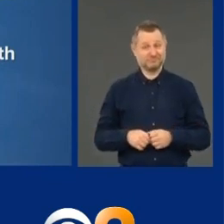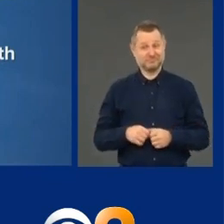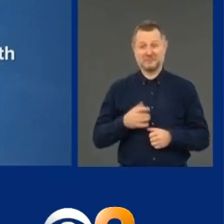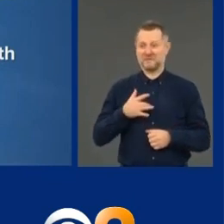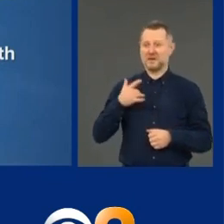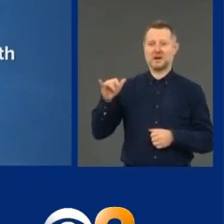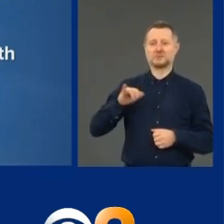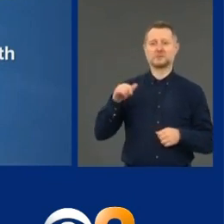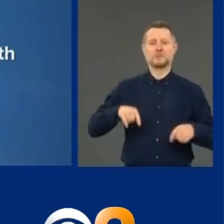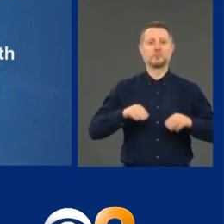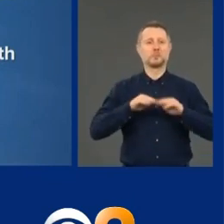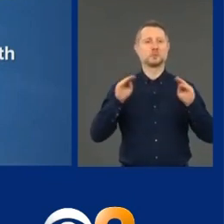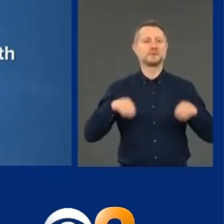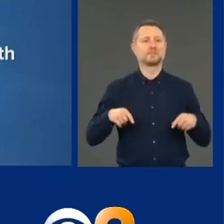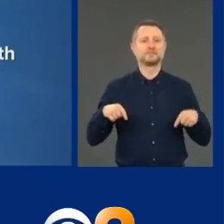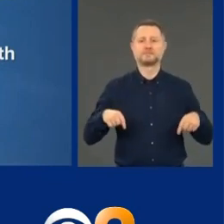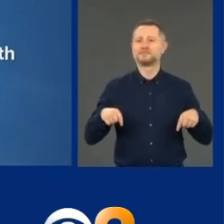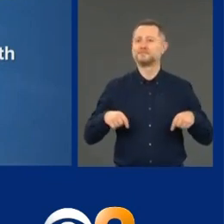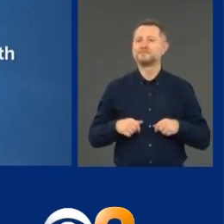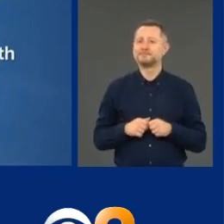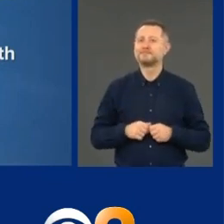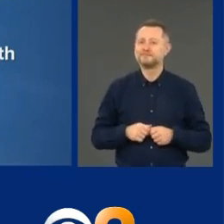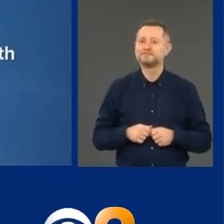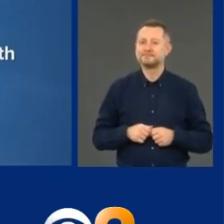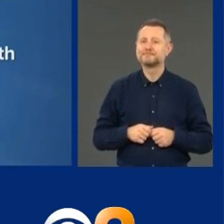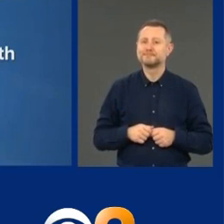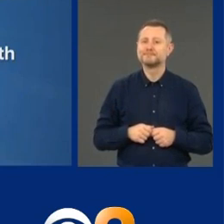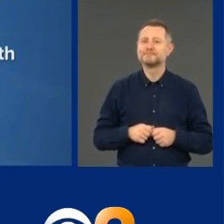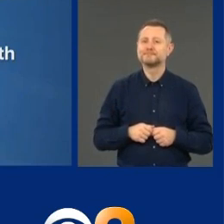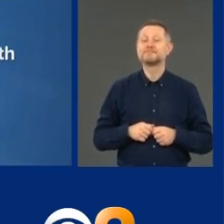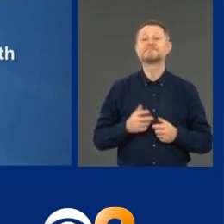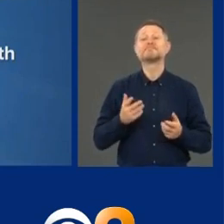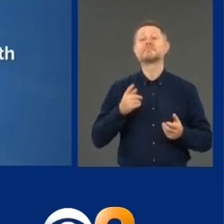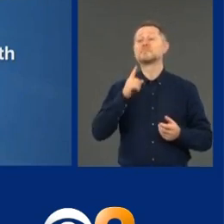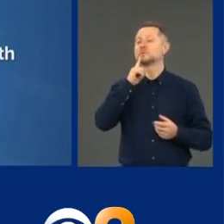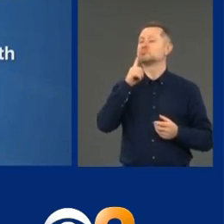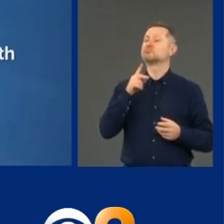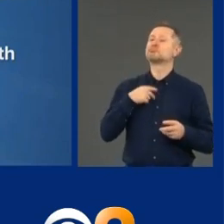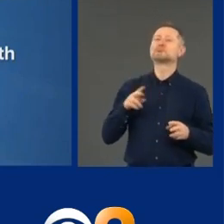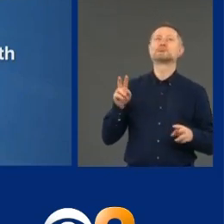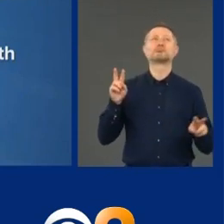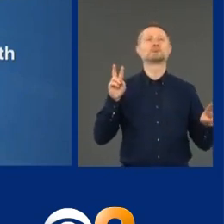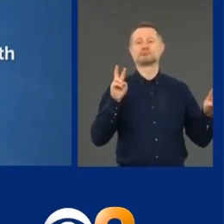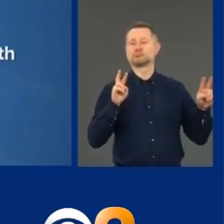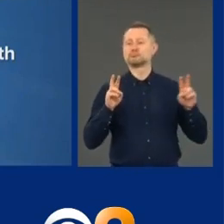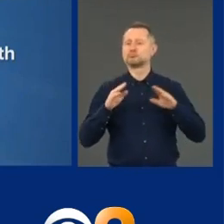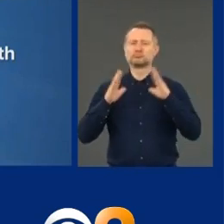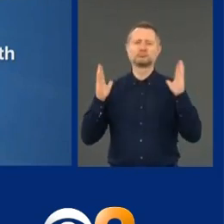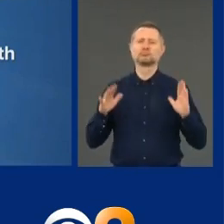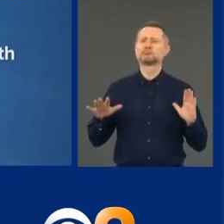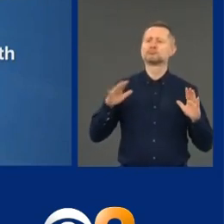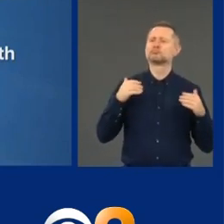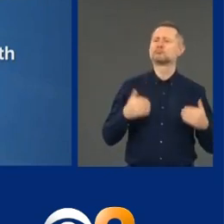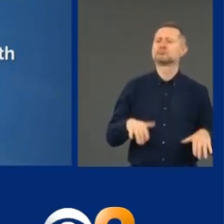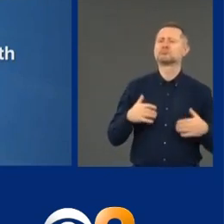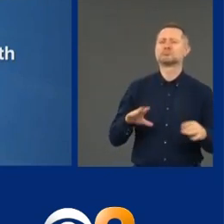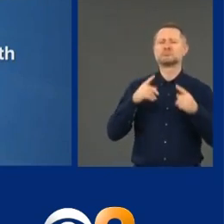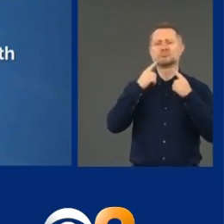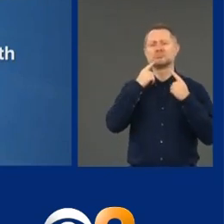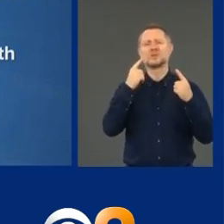museum in many ways, but you can't ignore just the number of greats who lived in this home,